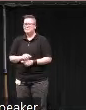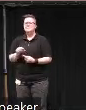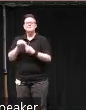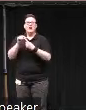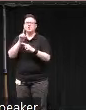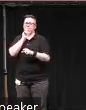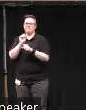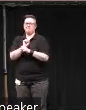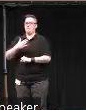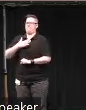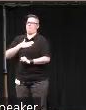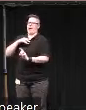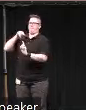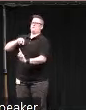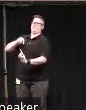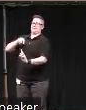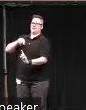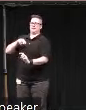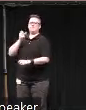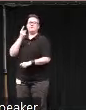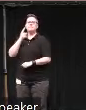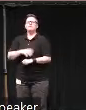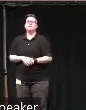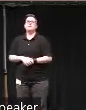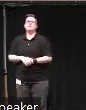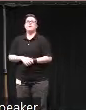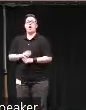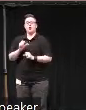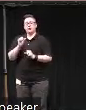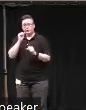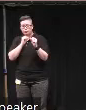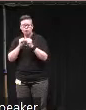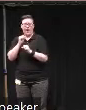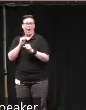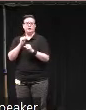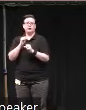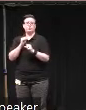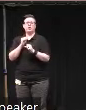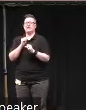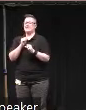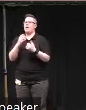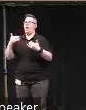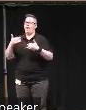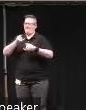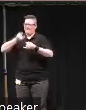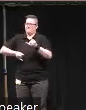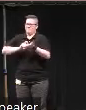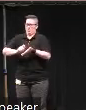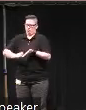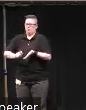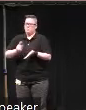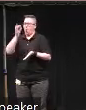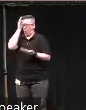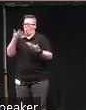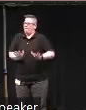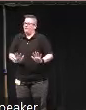chair's perspective, because the finalized version of the strategies are right now being worked on. It's almost done. Now